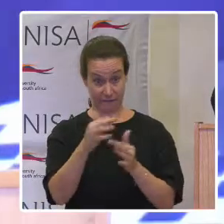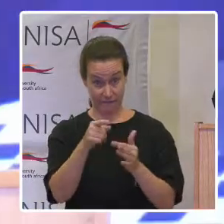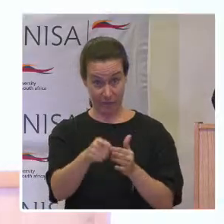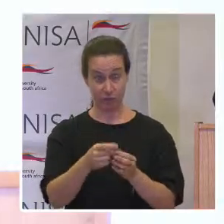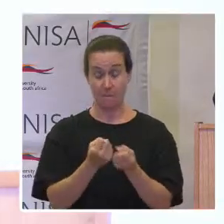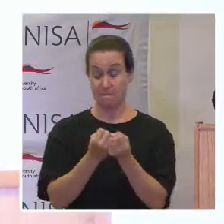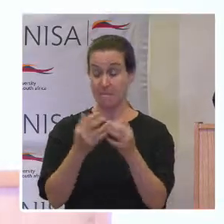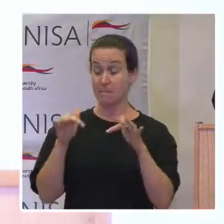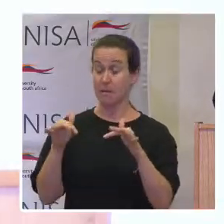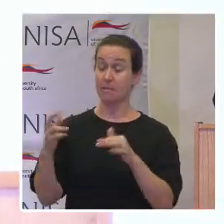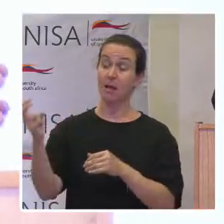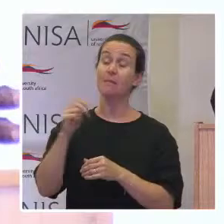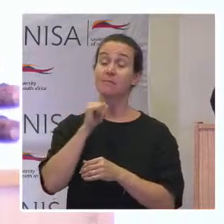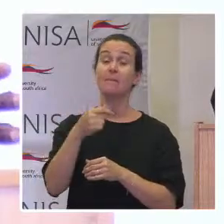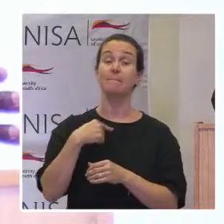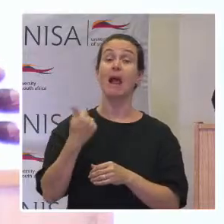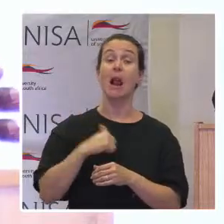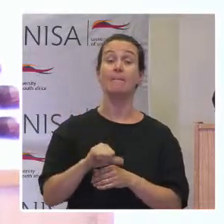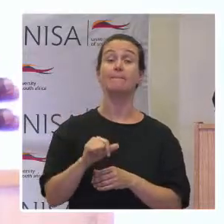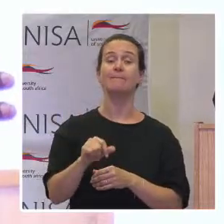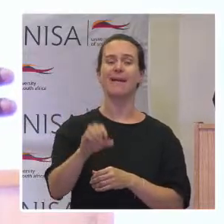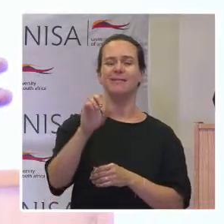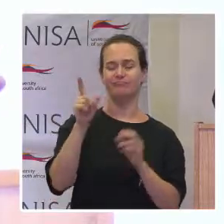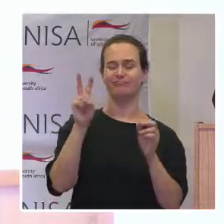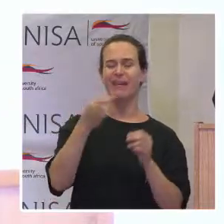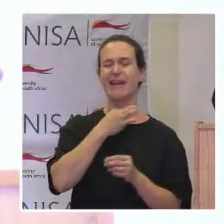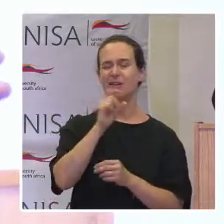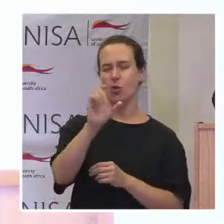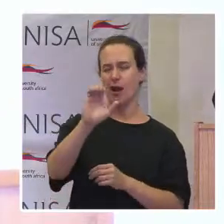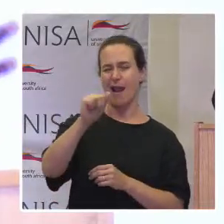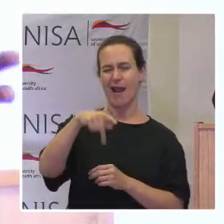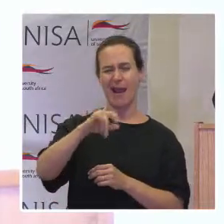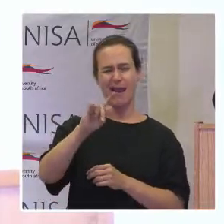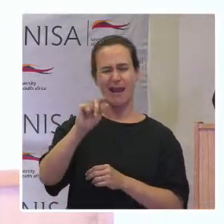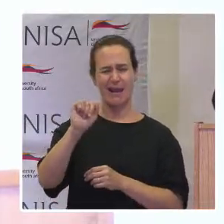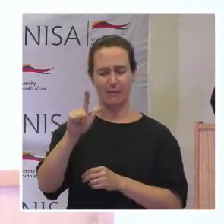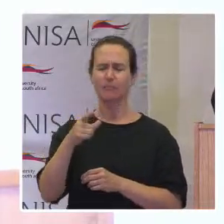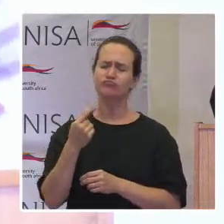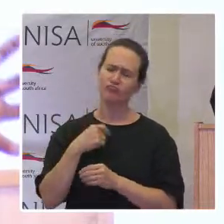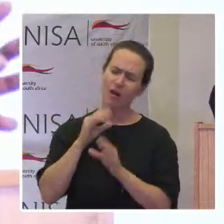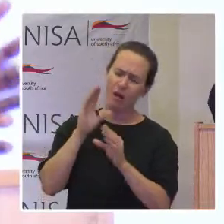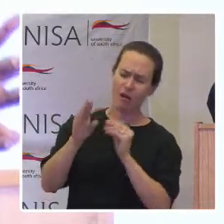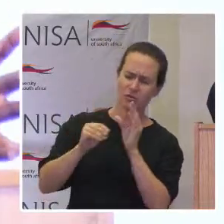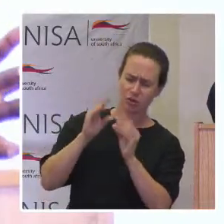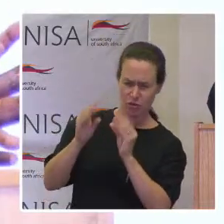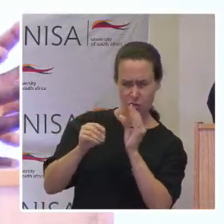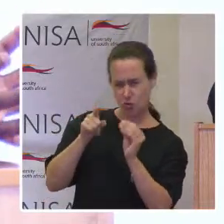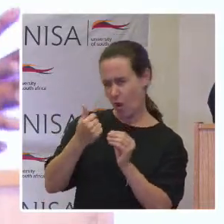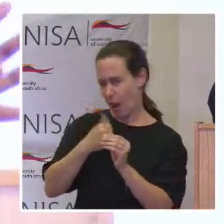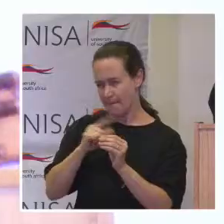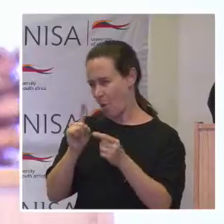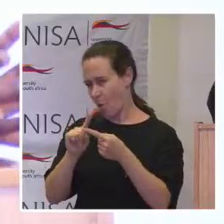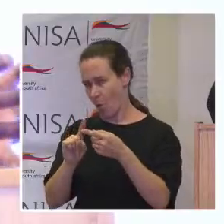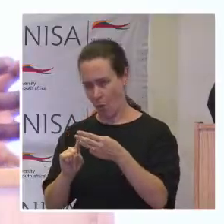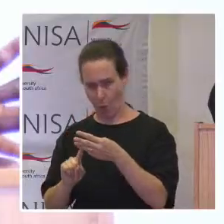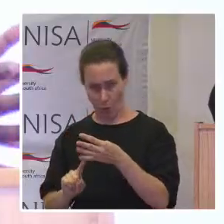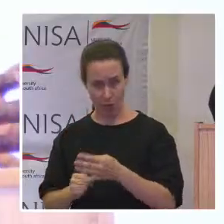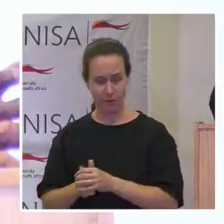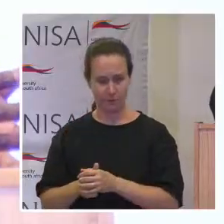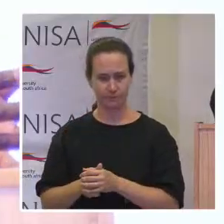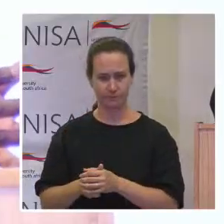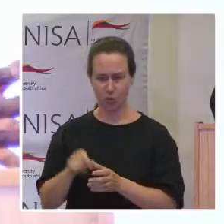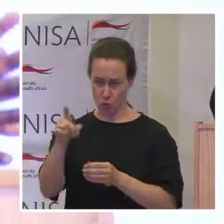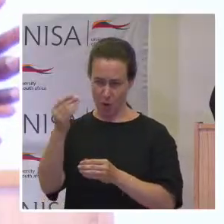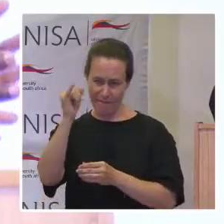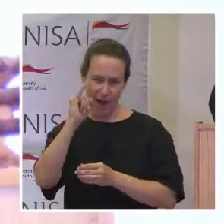lot of people come to us saying, I'm looking for capital. But when you start interrogating certain pillars in that